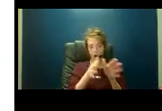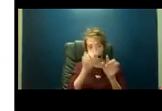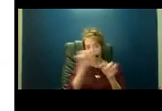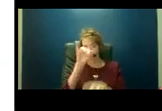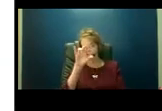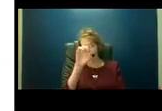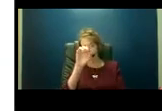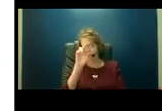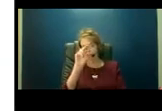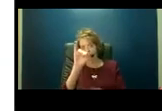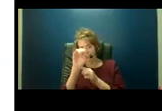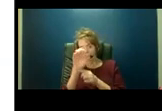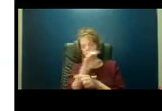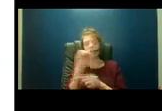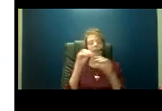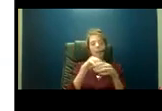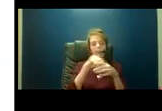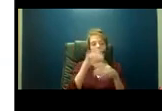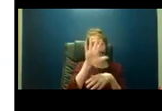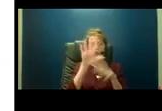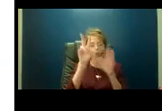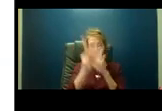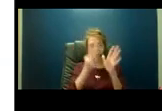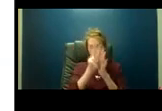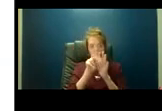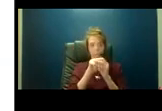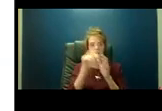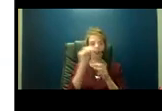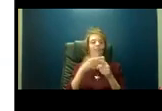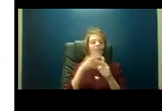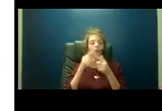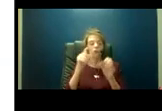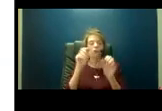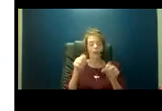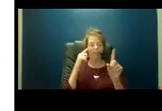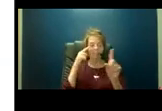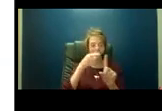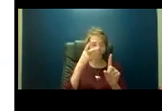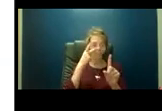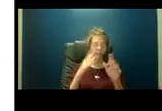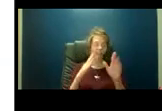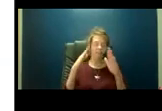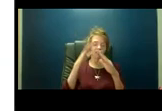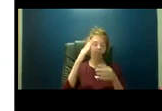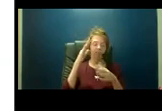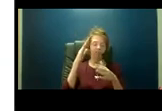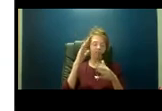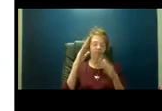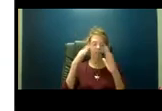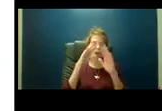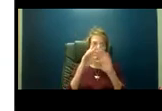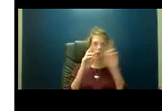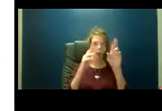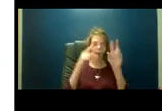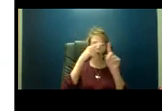interpreter-Jennie in your videos, and then you can point to the top right corner of her video, and you should get those